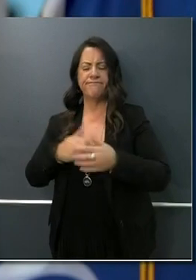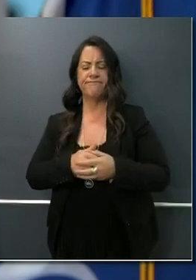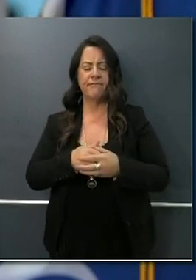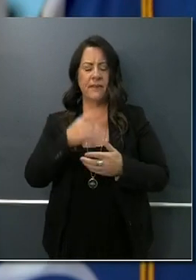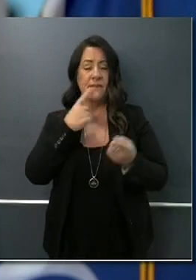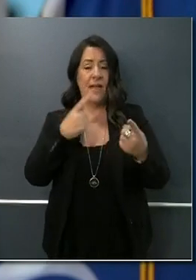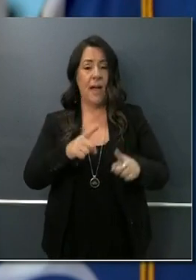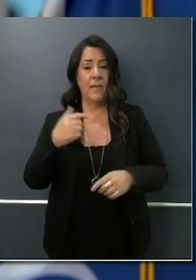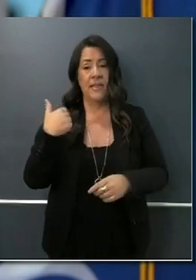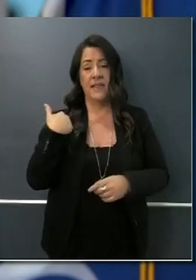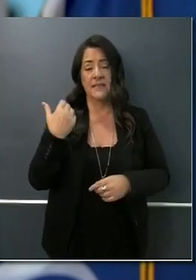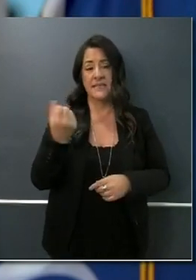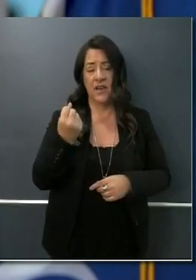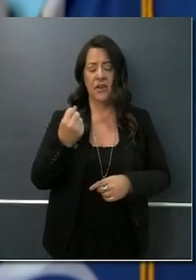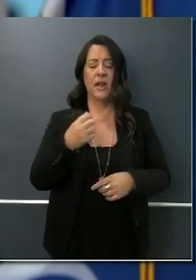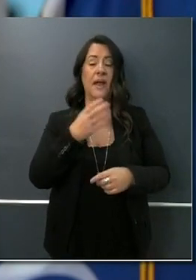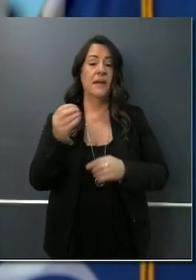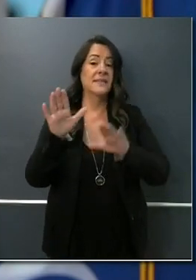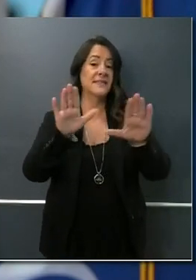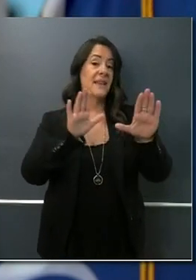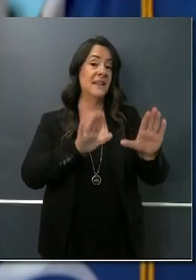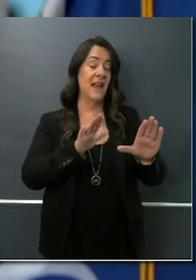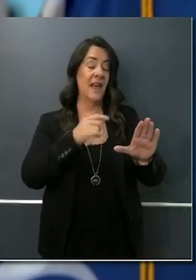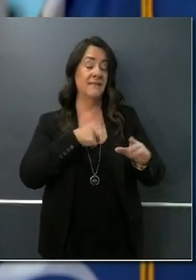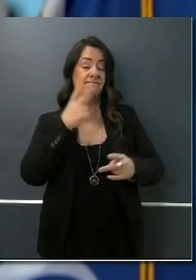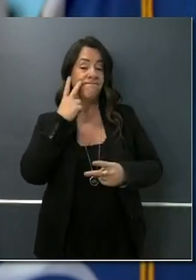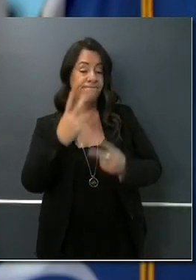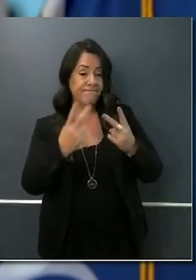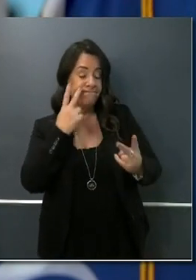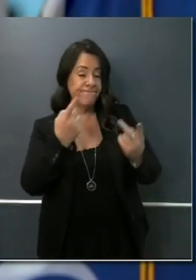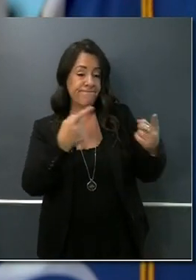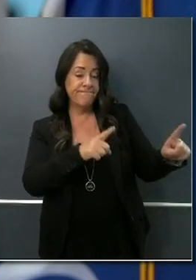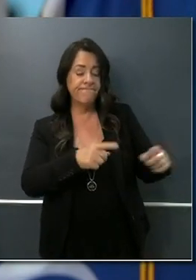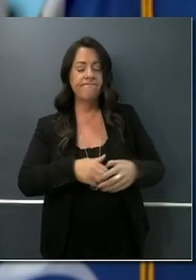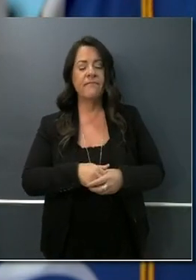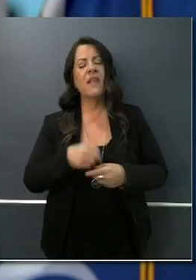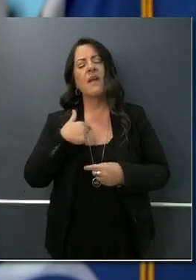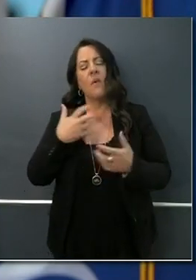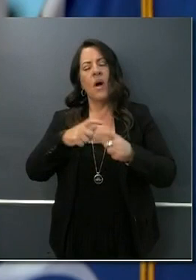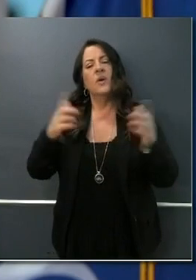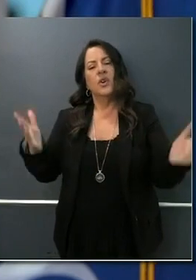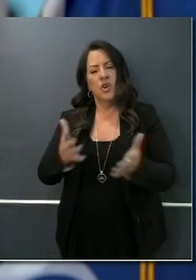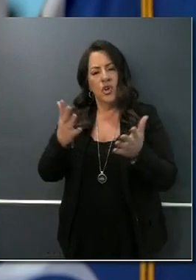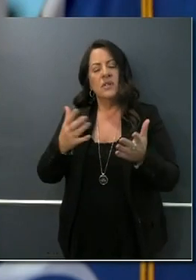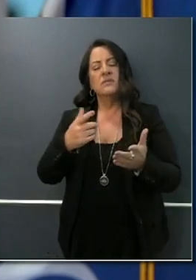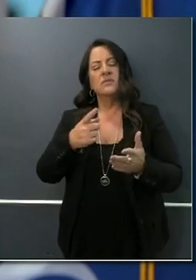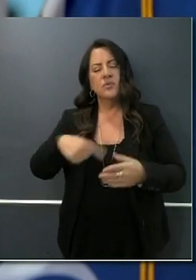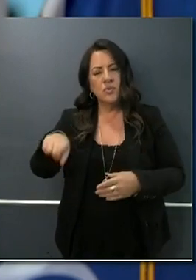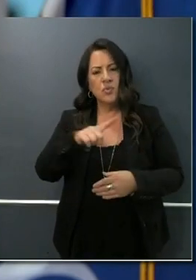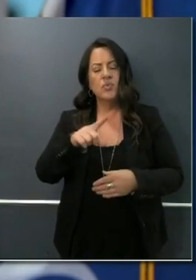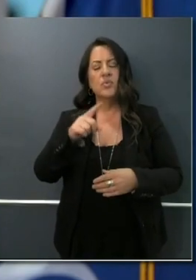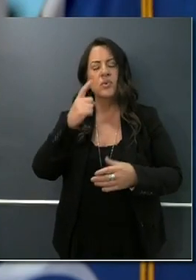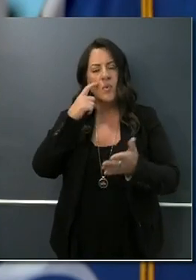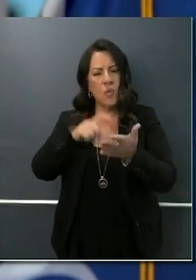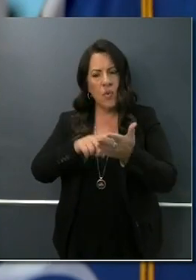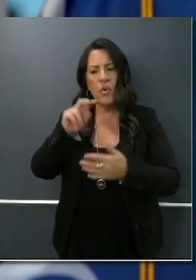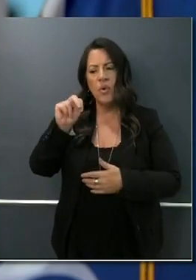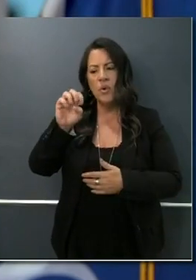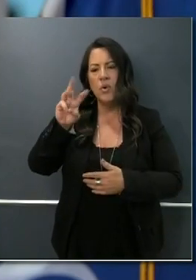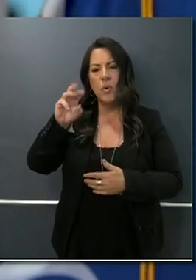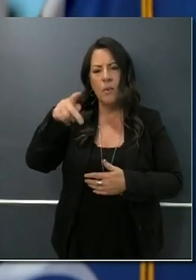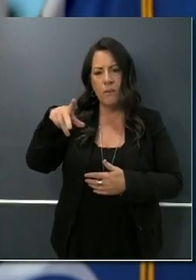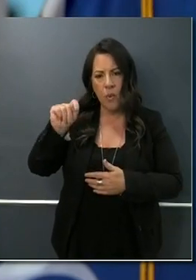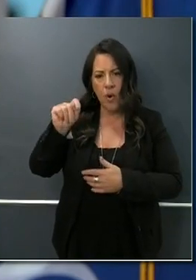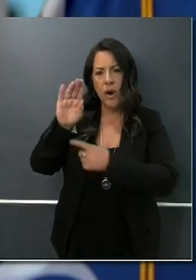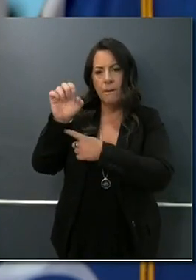so on Sunday, and we've got to confront that. And I'm encouraged. I want to acknowledge that Newport Beach. I want to